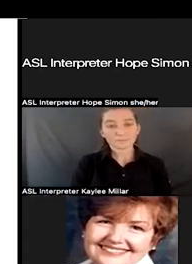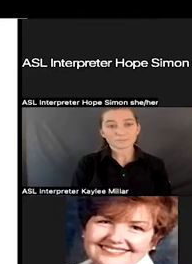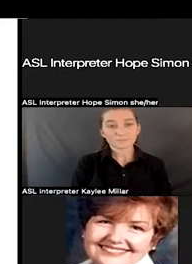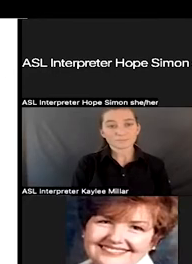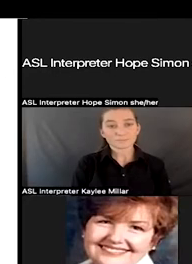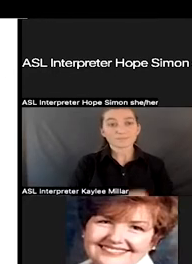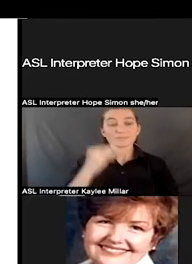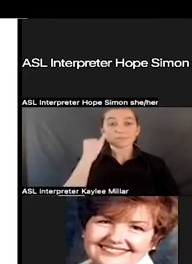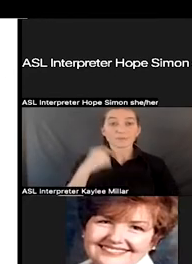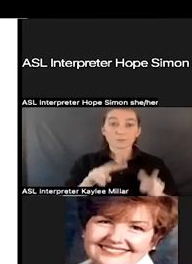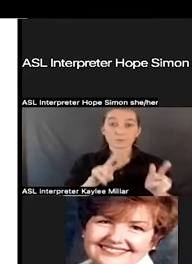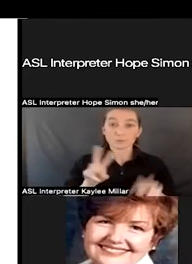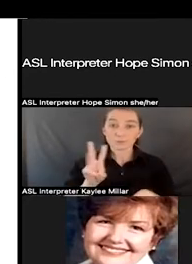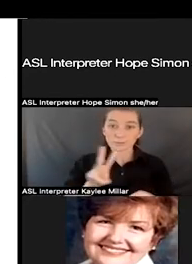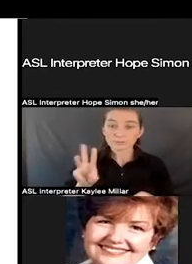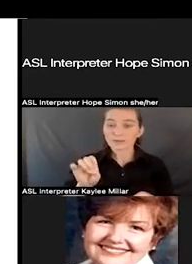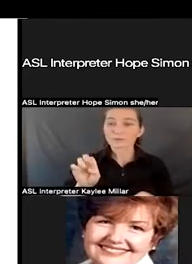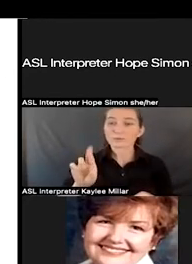earthquakecountry.org/SoCal, you'll also find the list